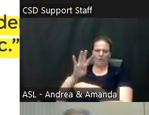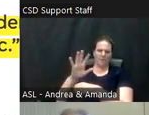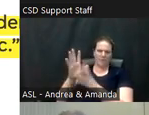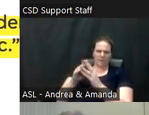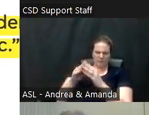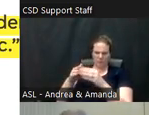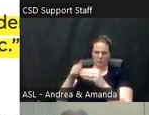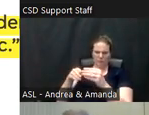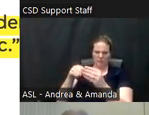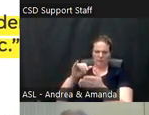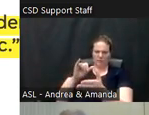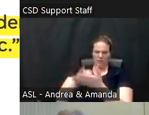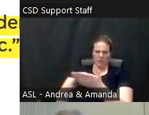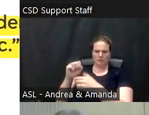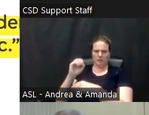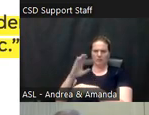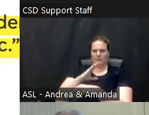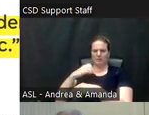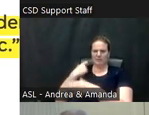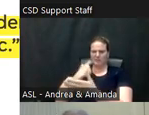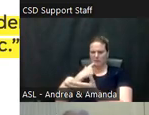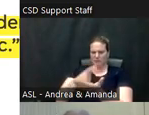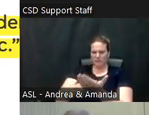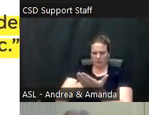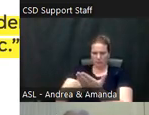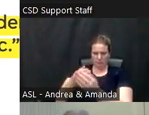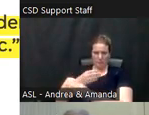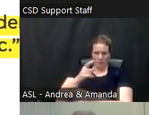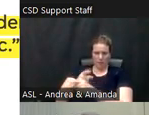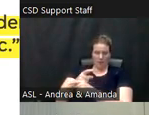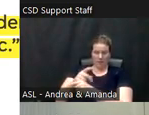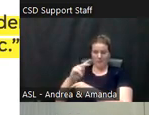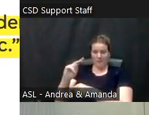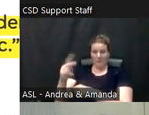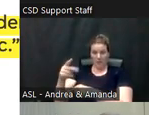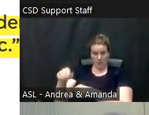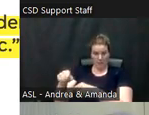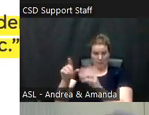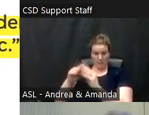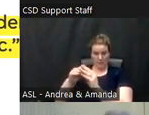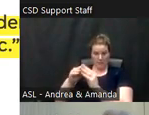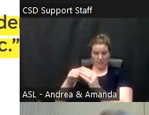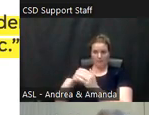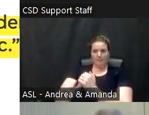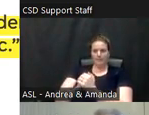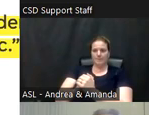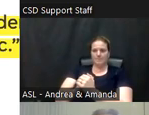document, as well as the one that the subcommittee just discussed before our break. And this is the second of those meetings.